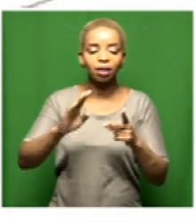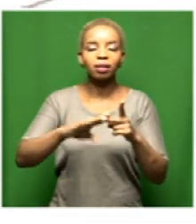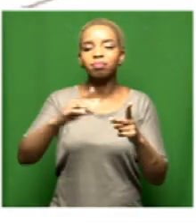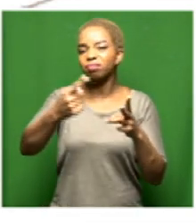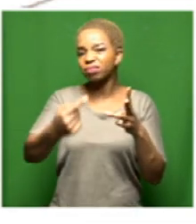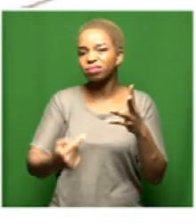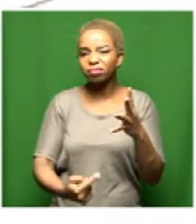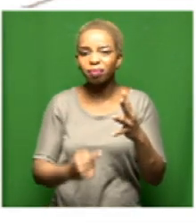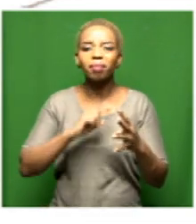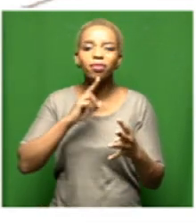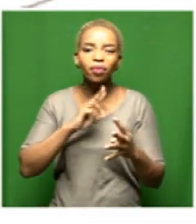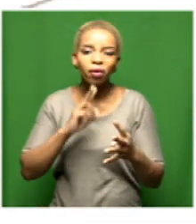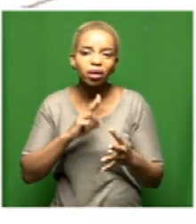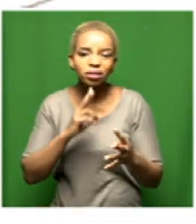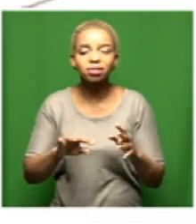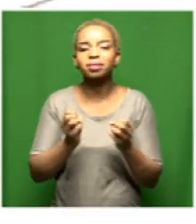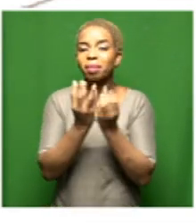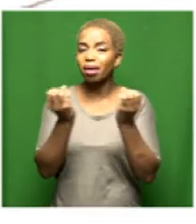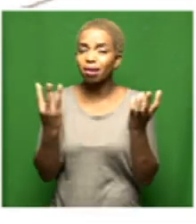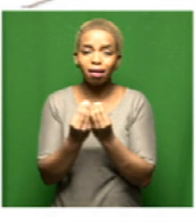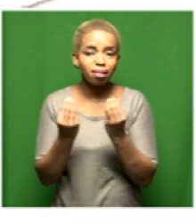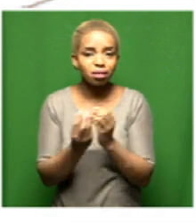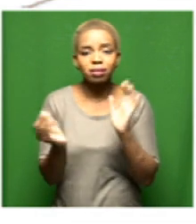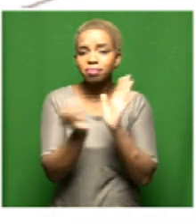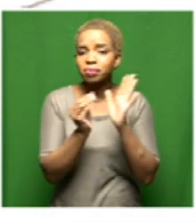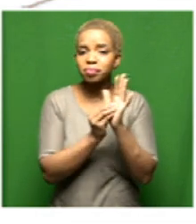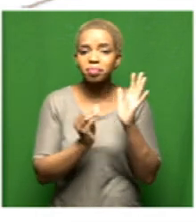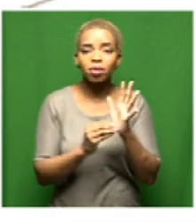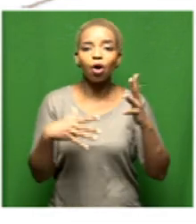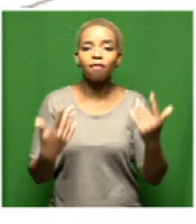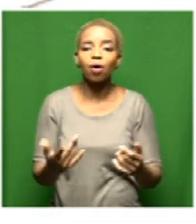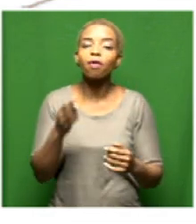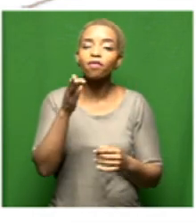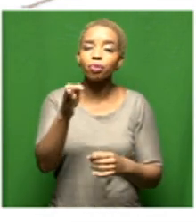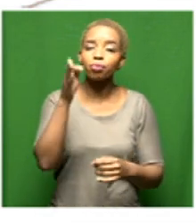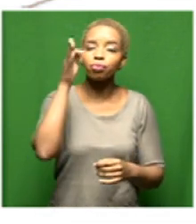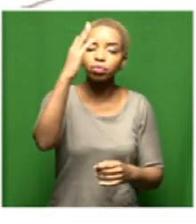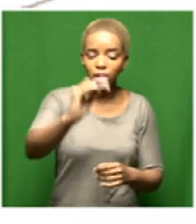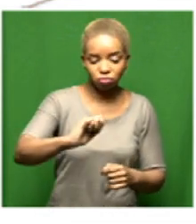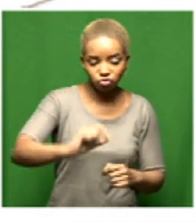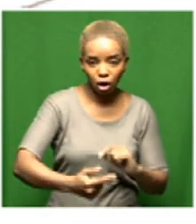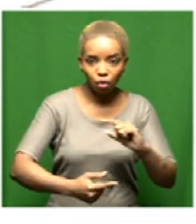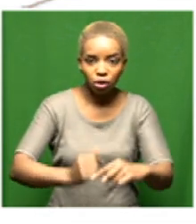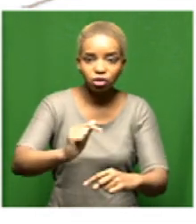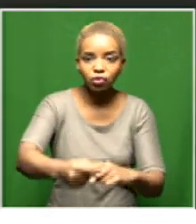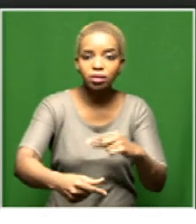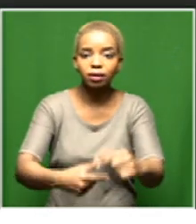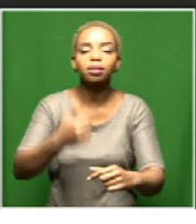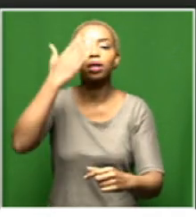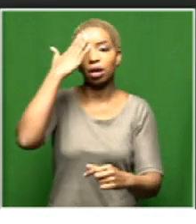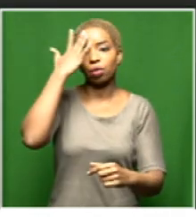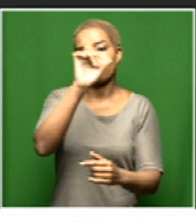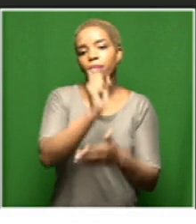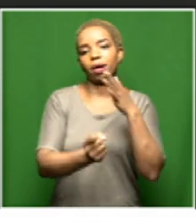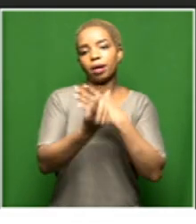much more. This is to ensure that future generations see how this pandemic affected not only our country but the rest of the world.